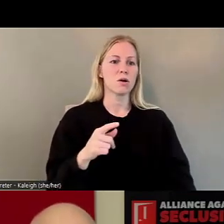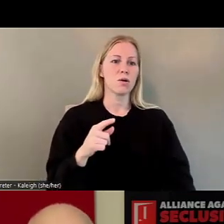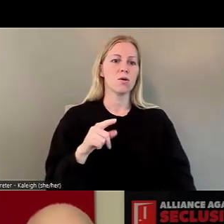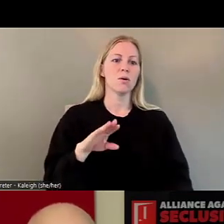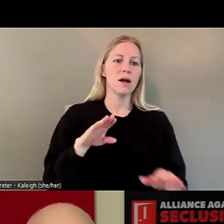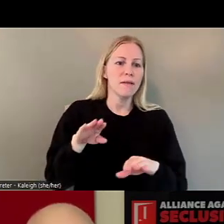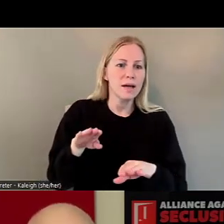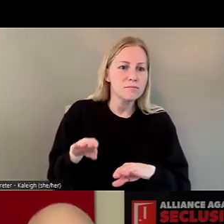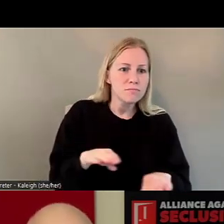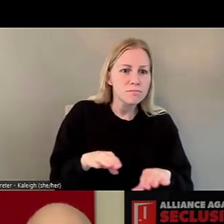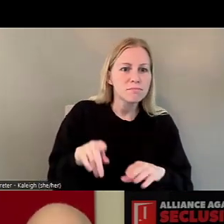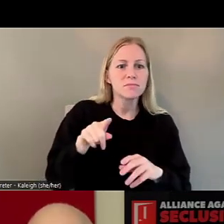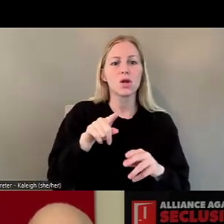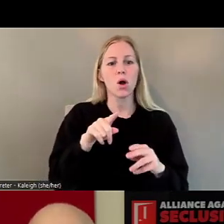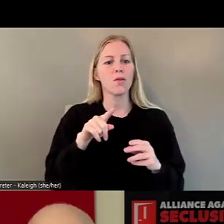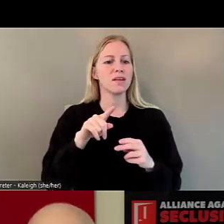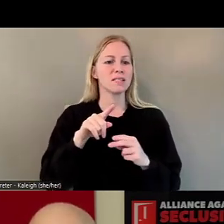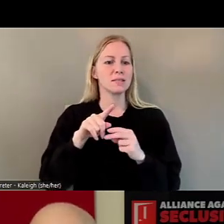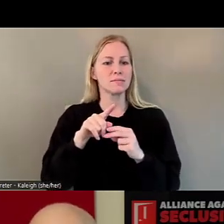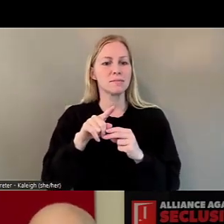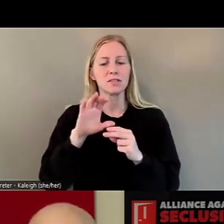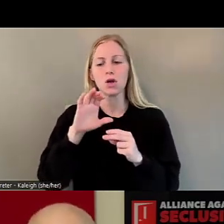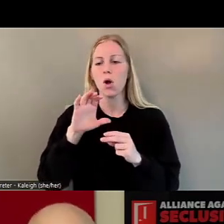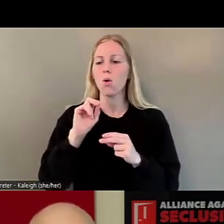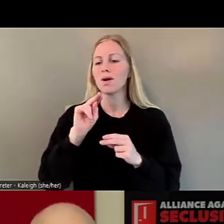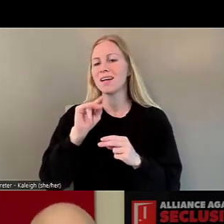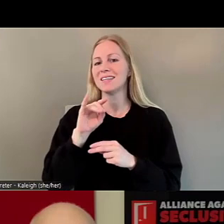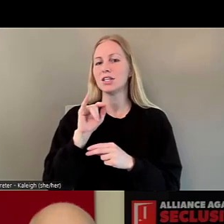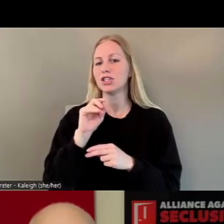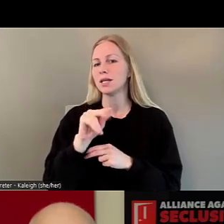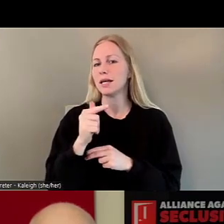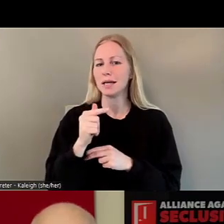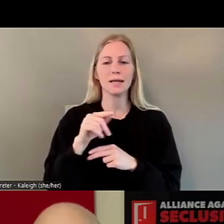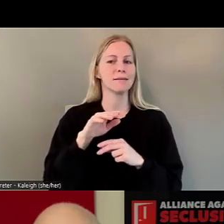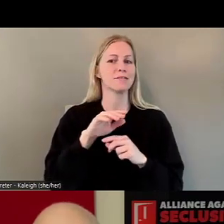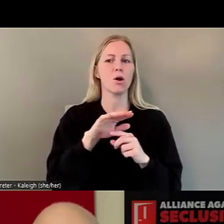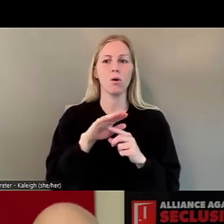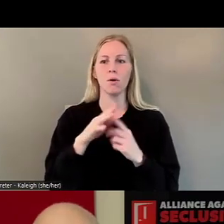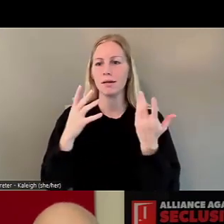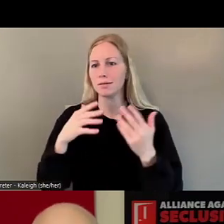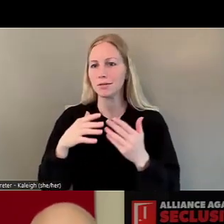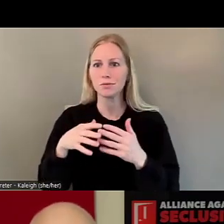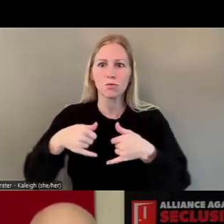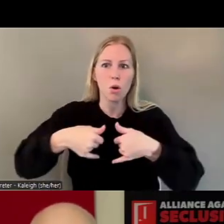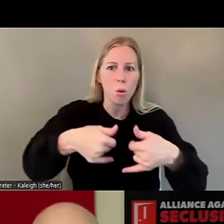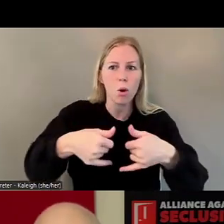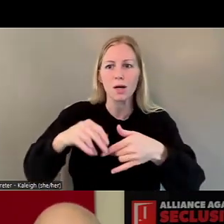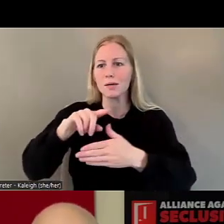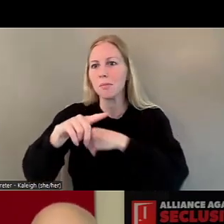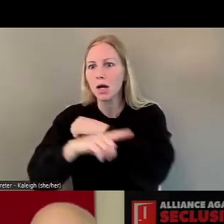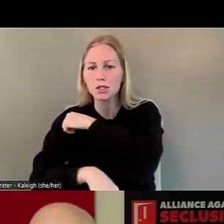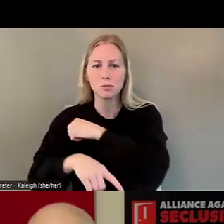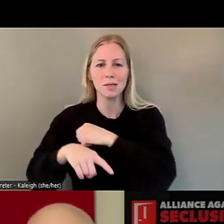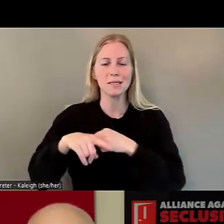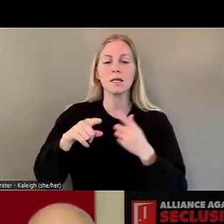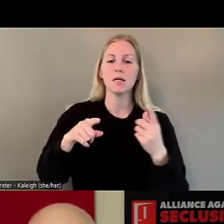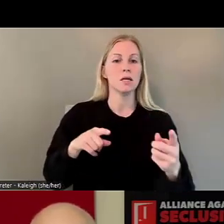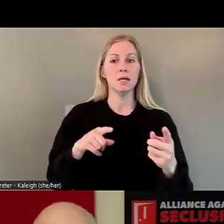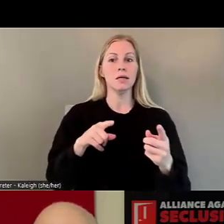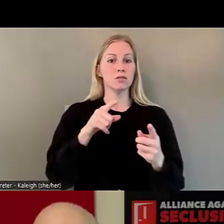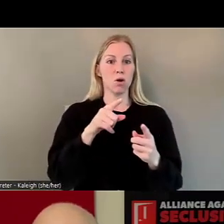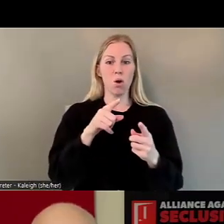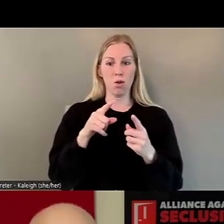conditioning, reward and punishment. And what we are finding increasingly is that these approaches are often not effective with children with